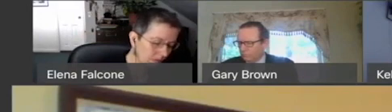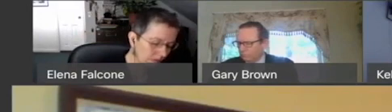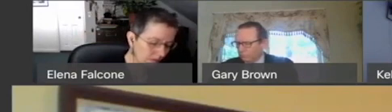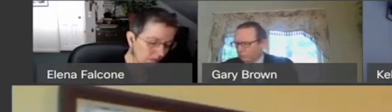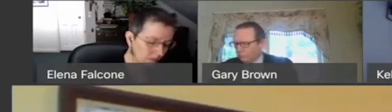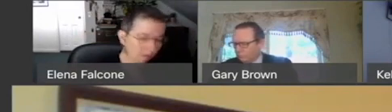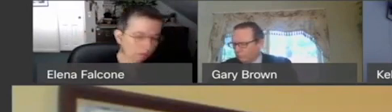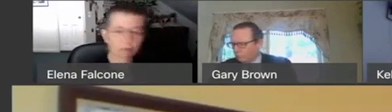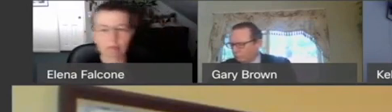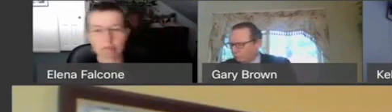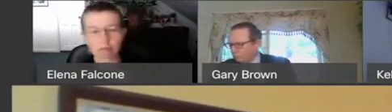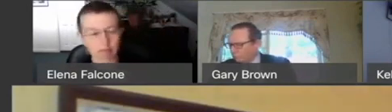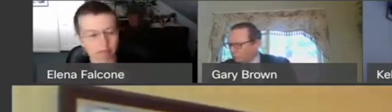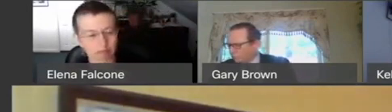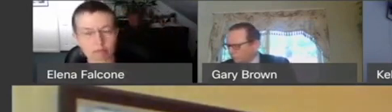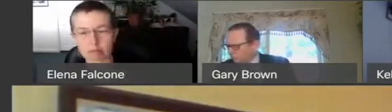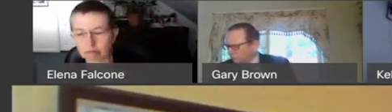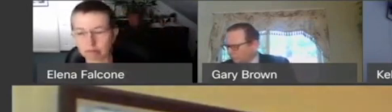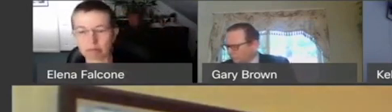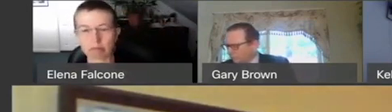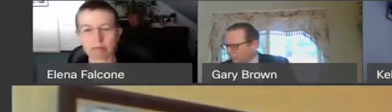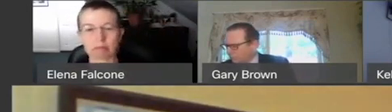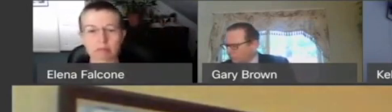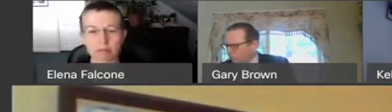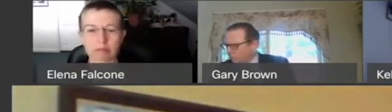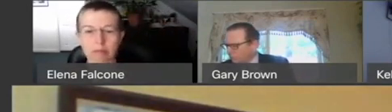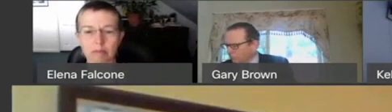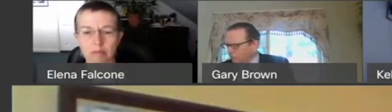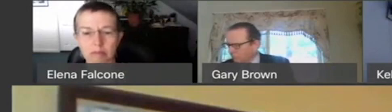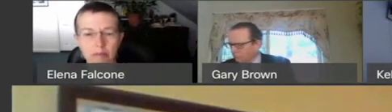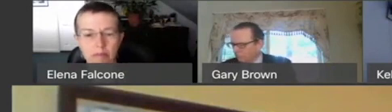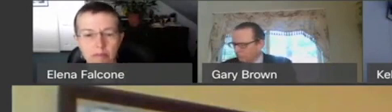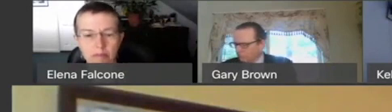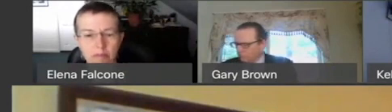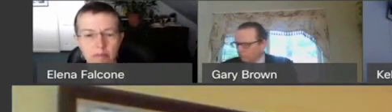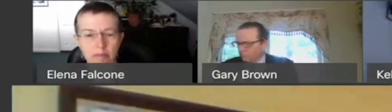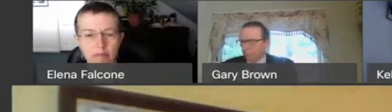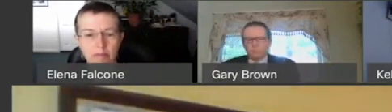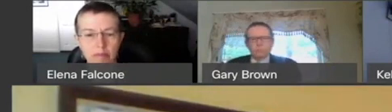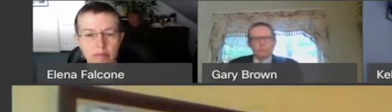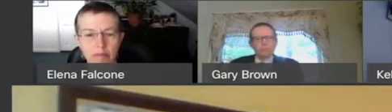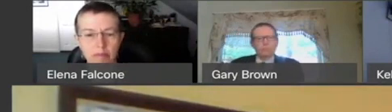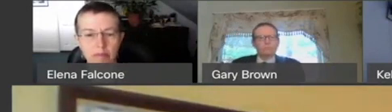we have our gloves. You hold it to the side on the rim. Put one hand in.